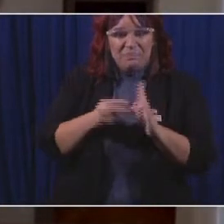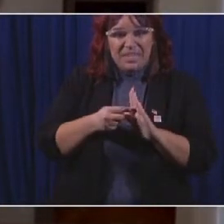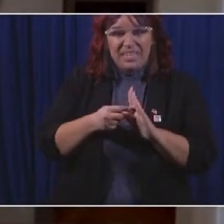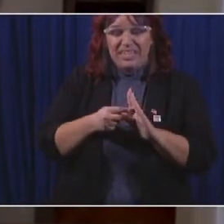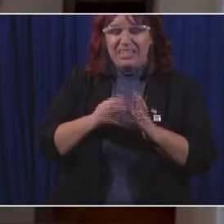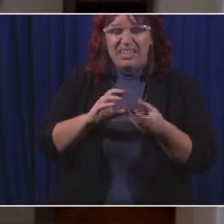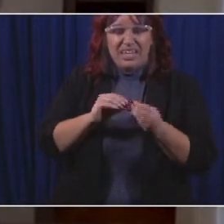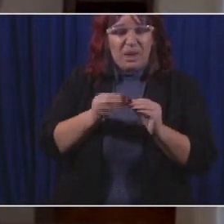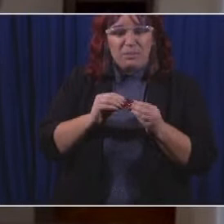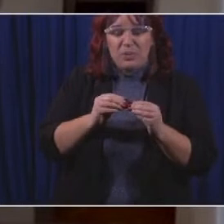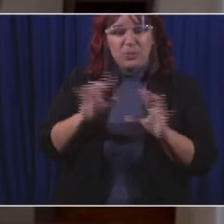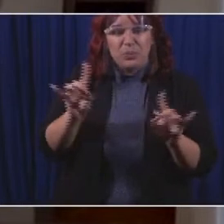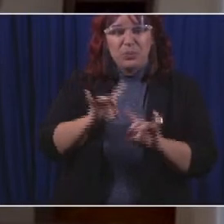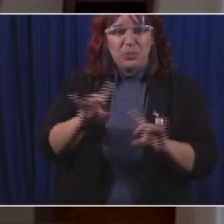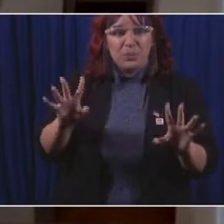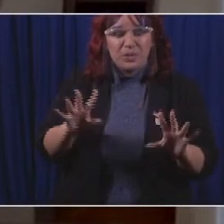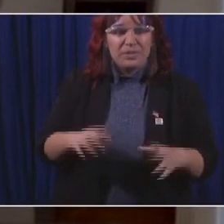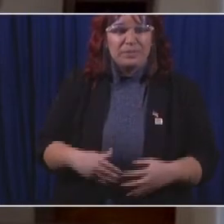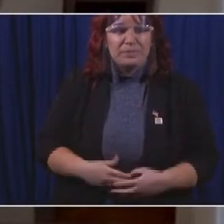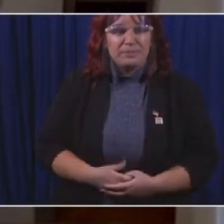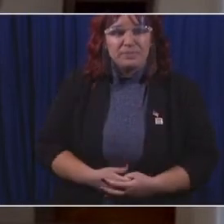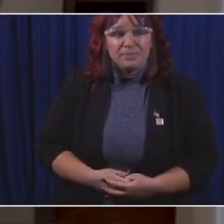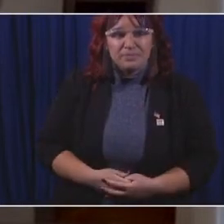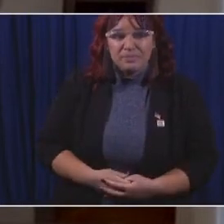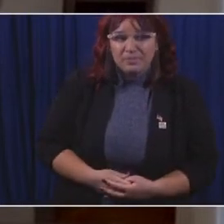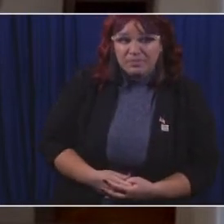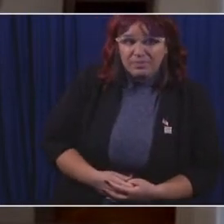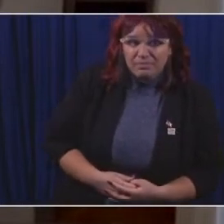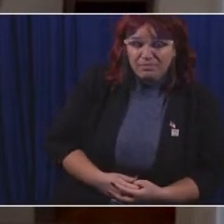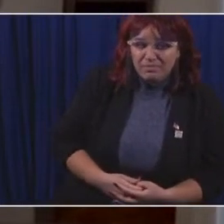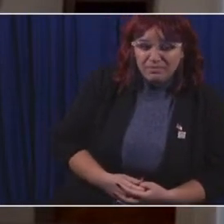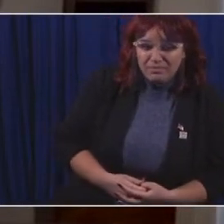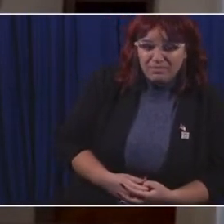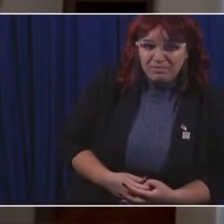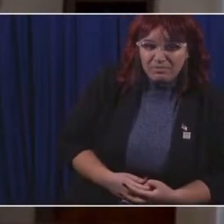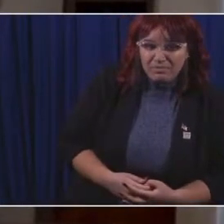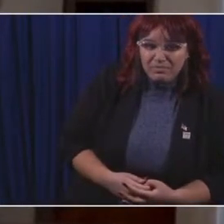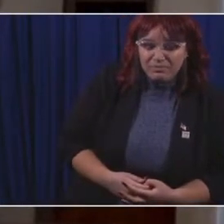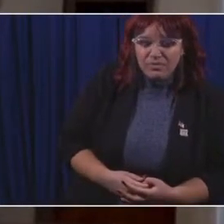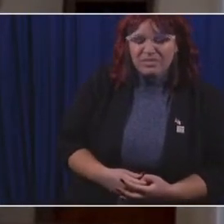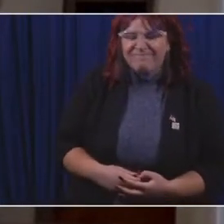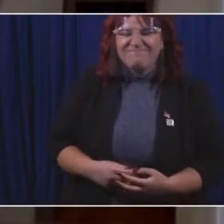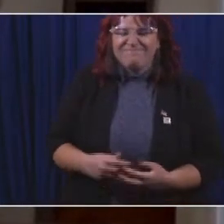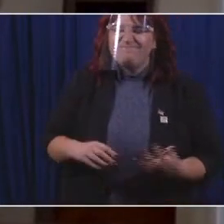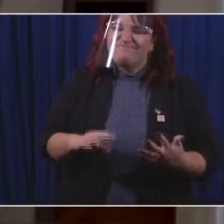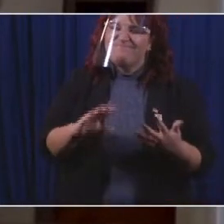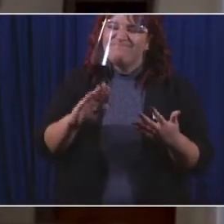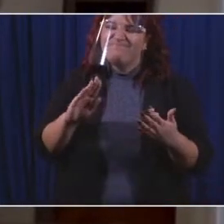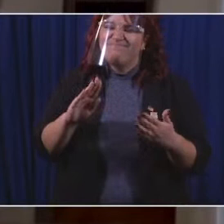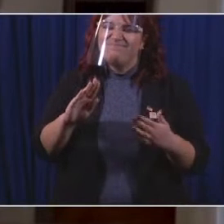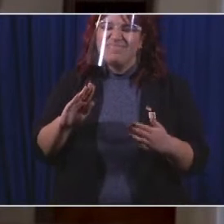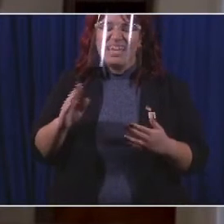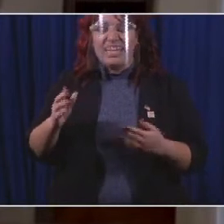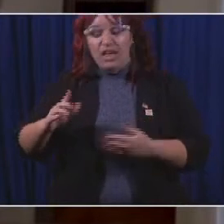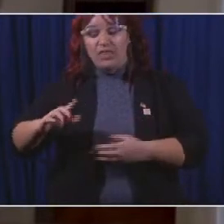Holmes County, it remains the lowest, but you can see it is still at a very high